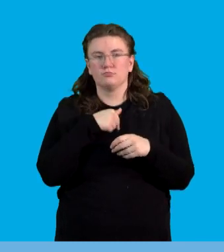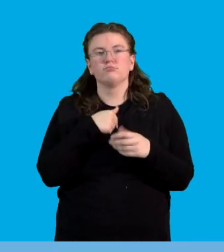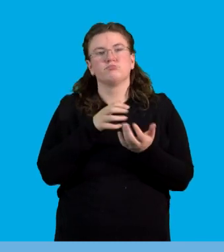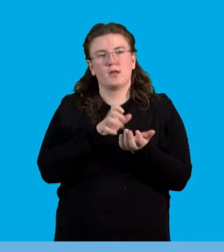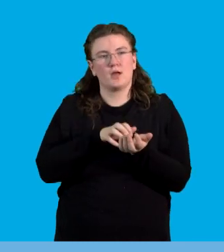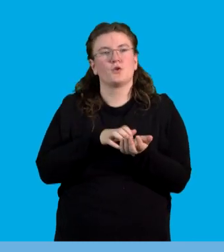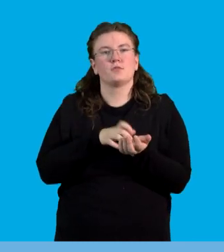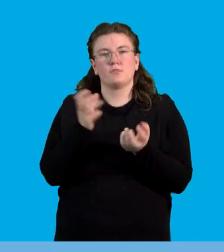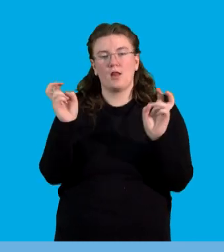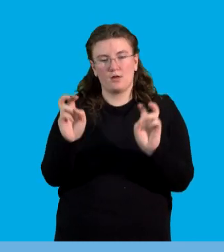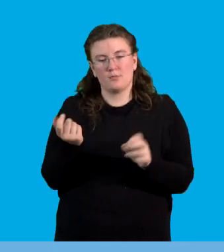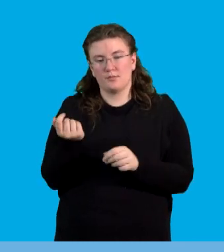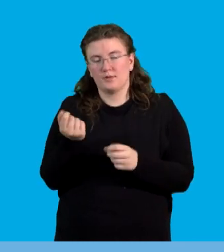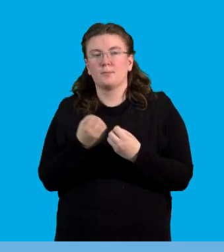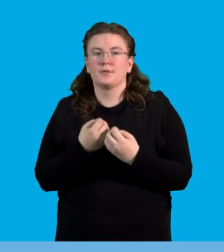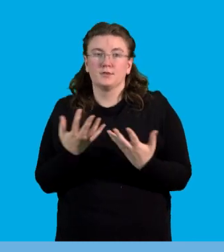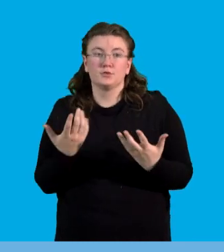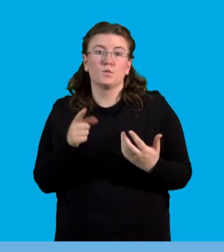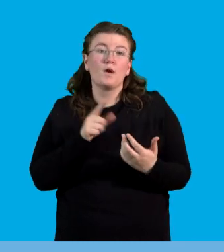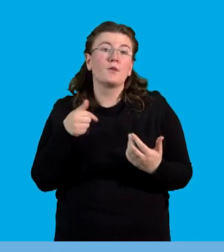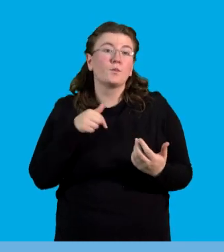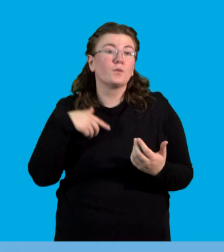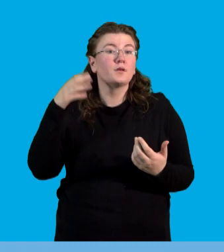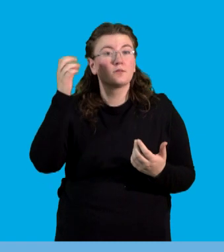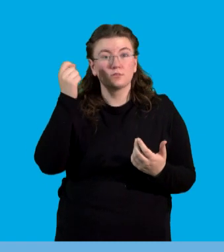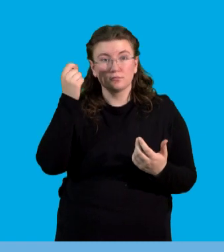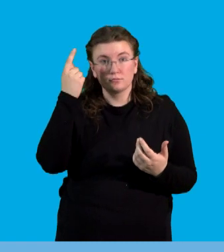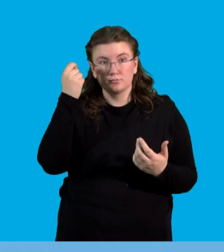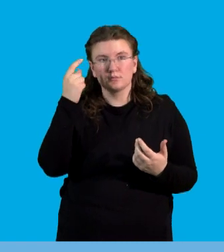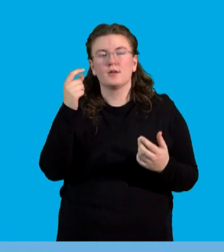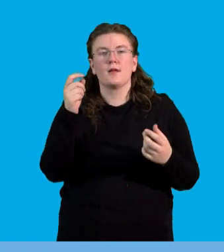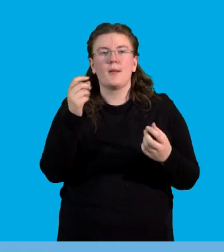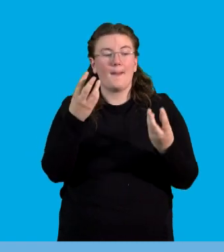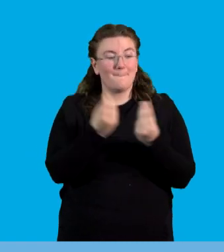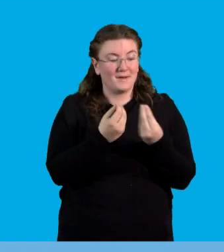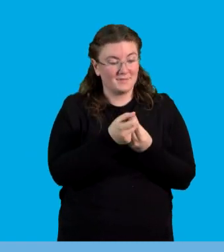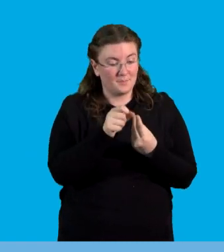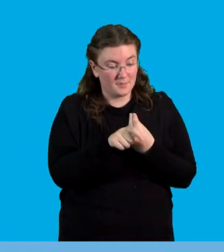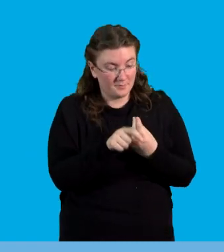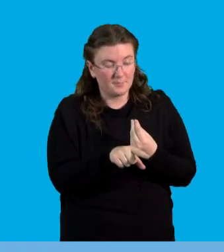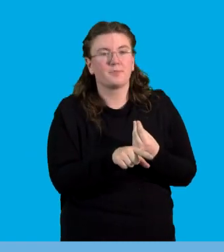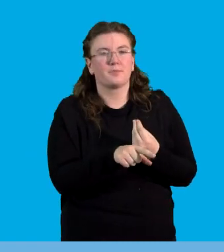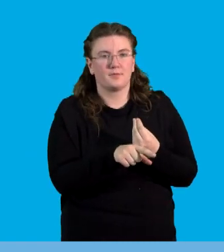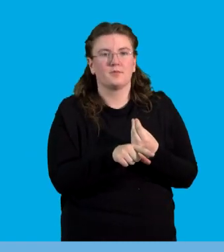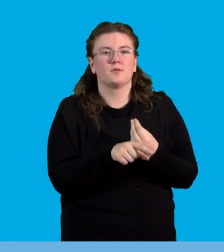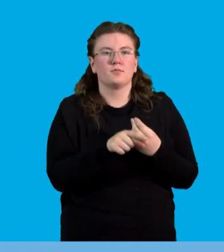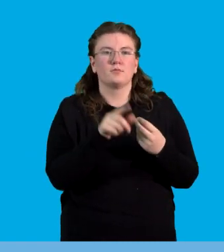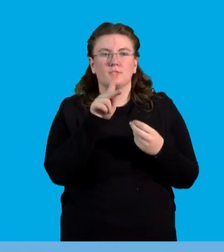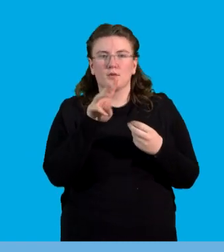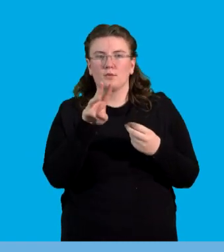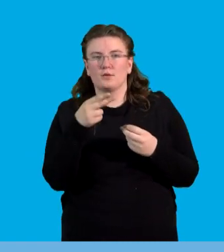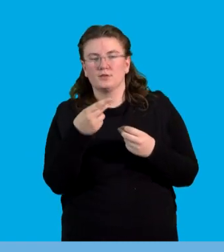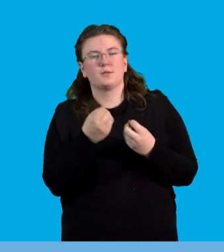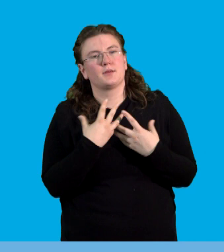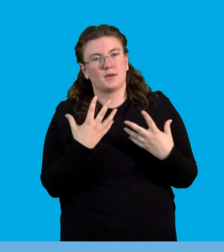to calculate the cost of electricity knowing the rating of the appliance, which can be read at the back of the